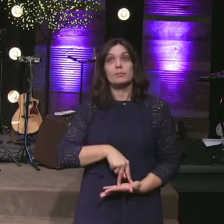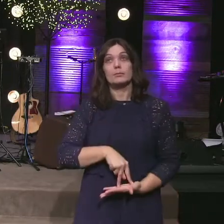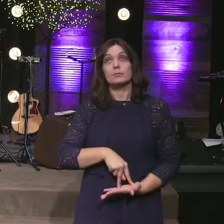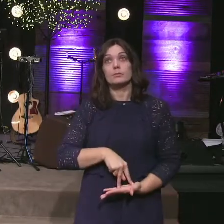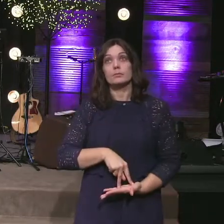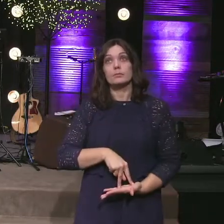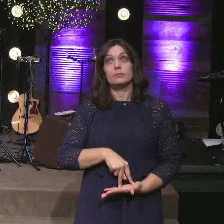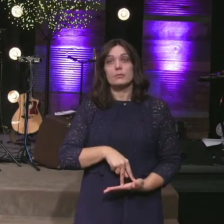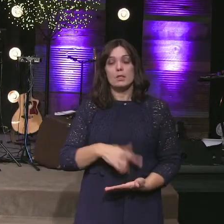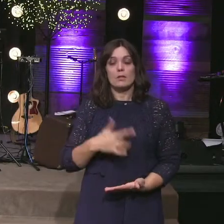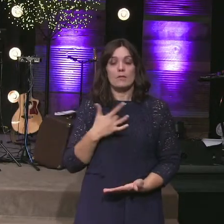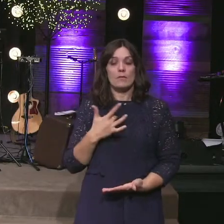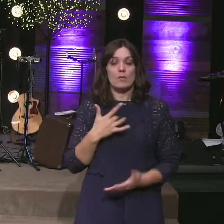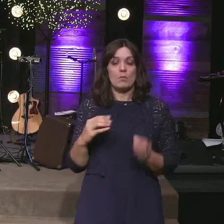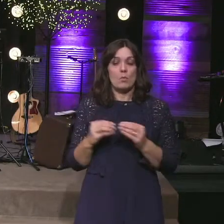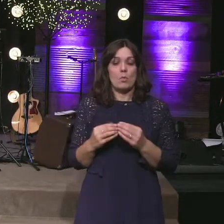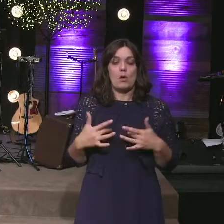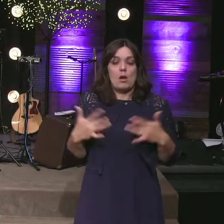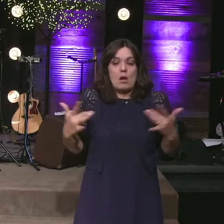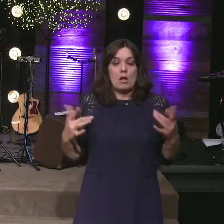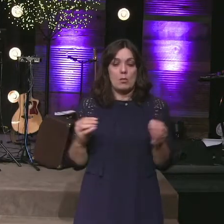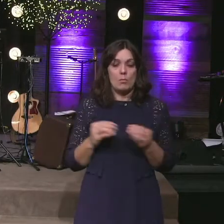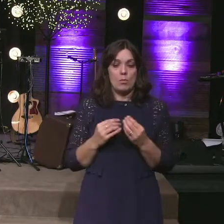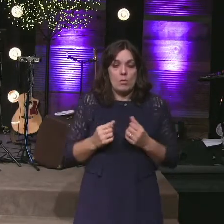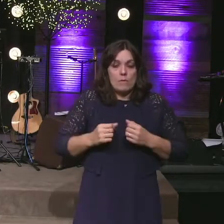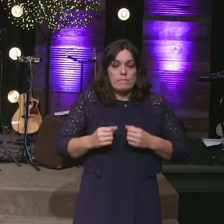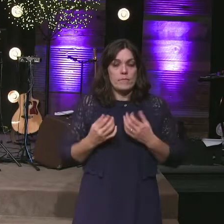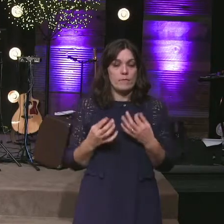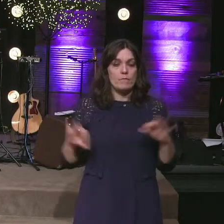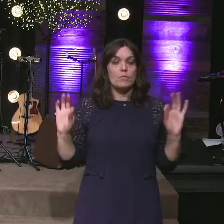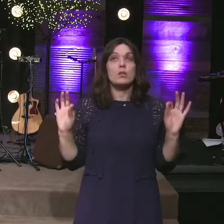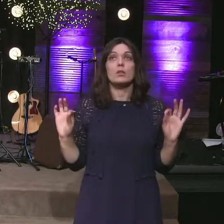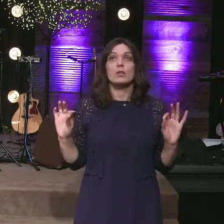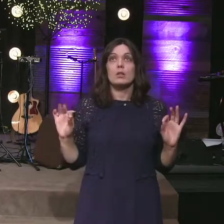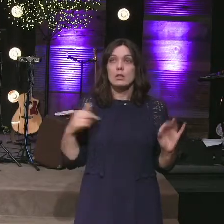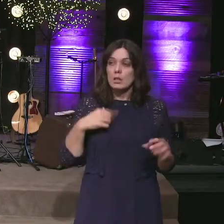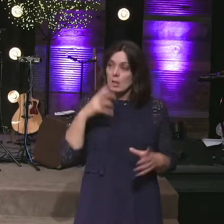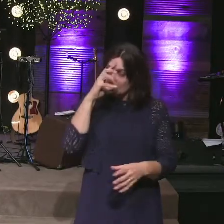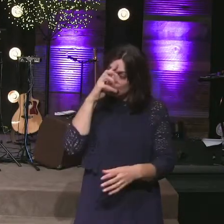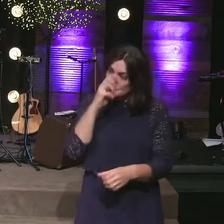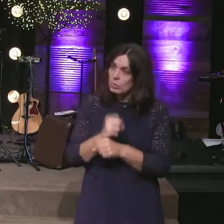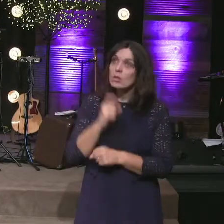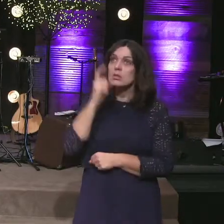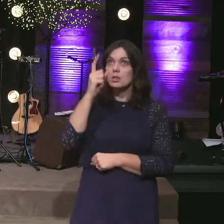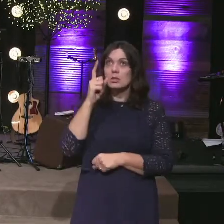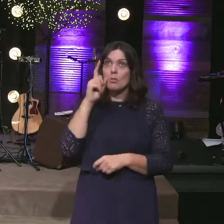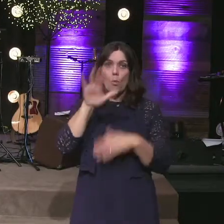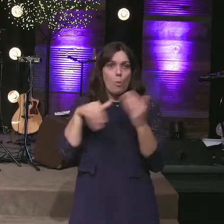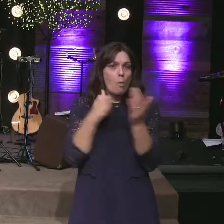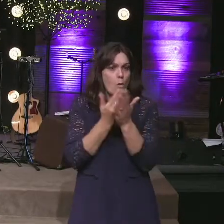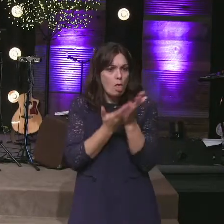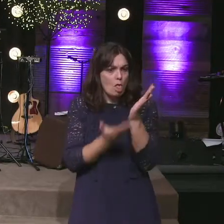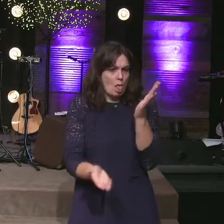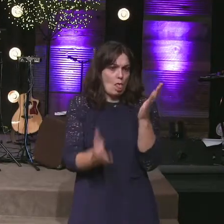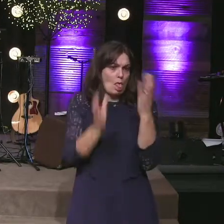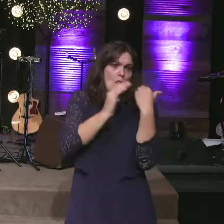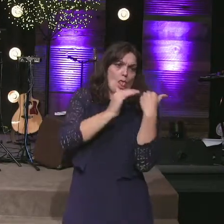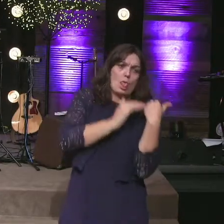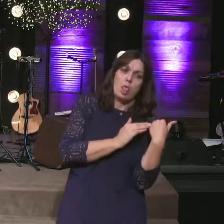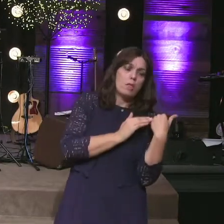lighter, freer. I just would trust him. I can't carry this. You're not supposed